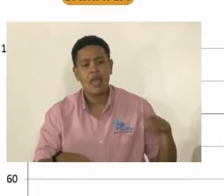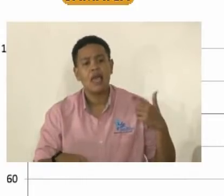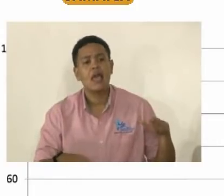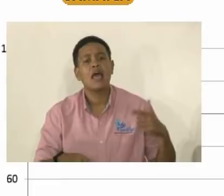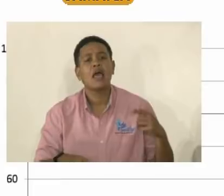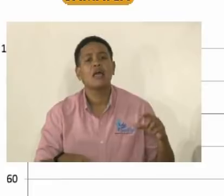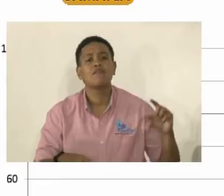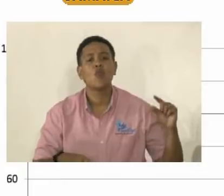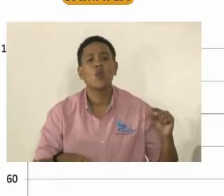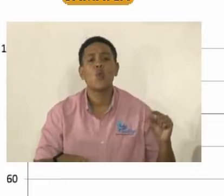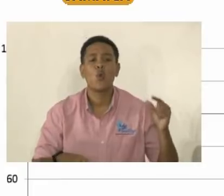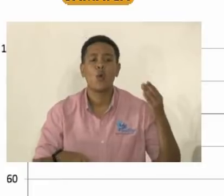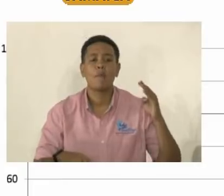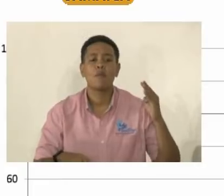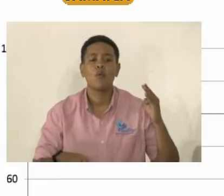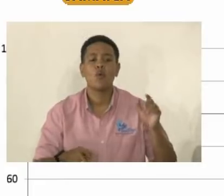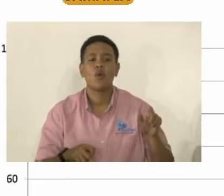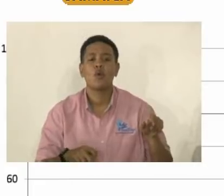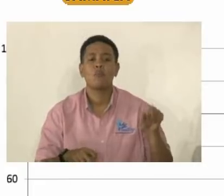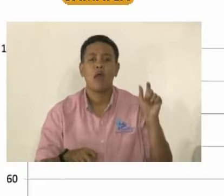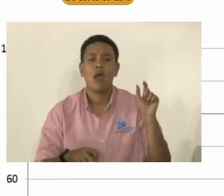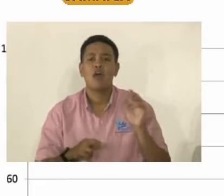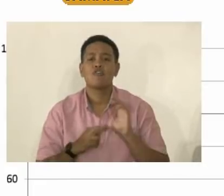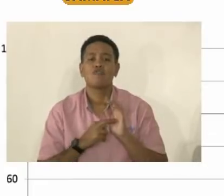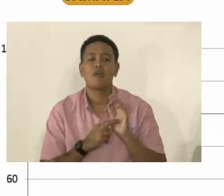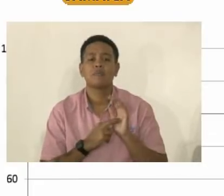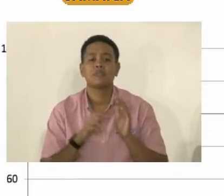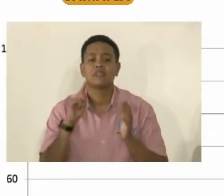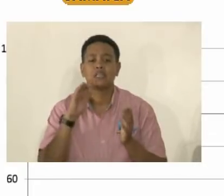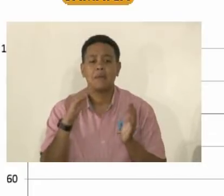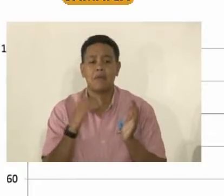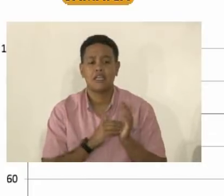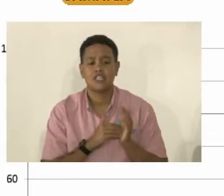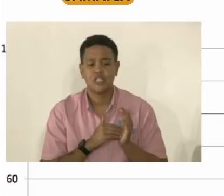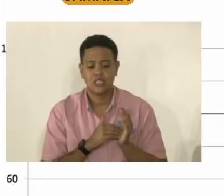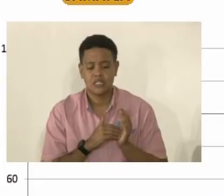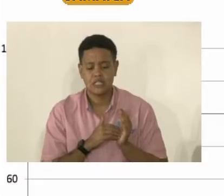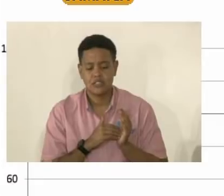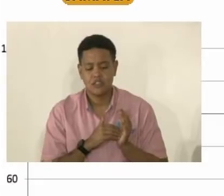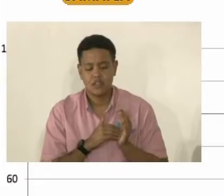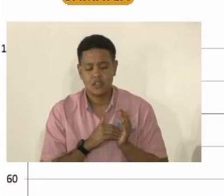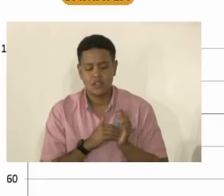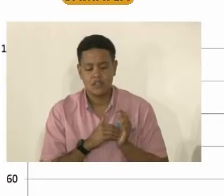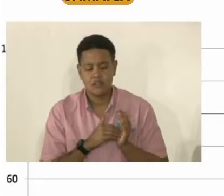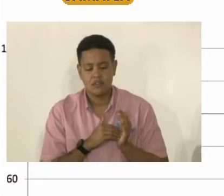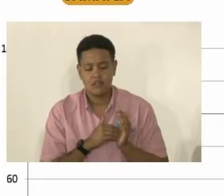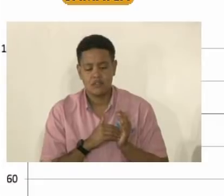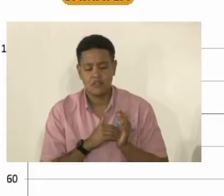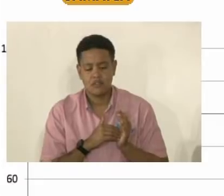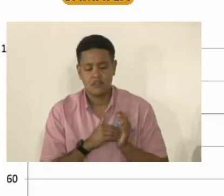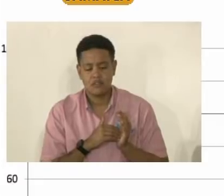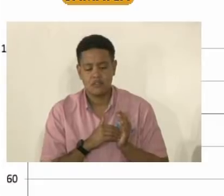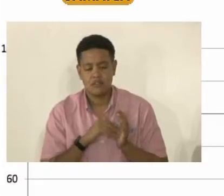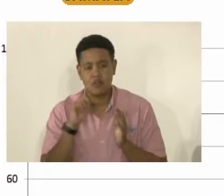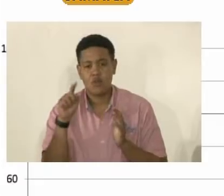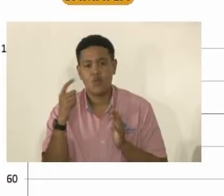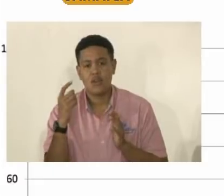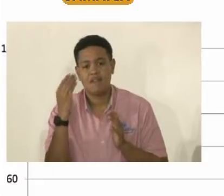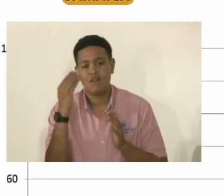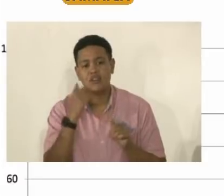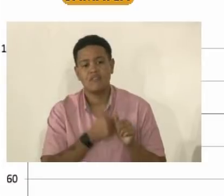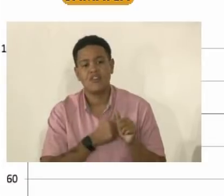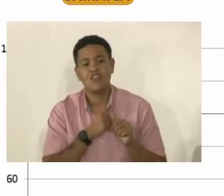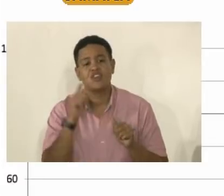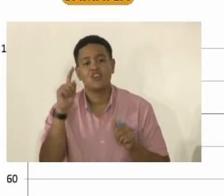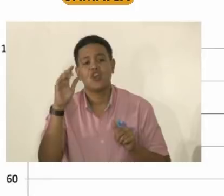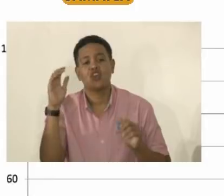low blue bar represents Manchester. It is only 14 per